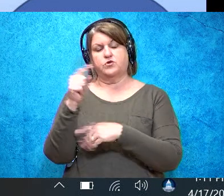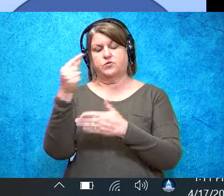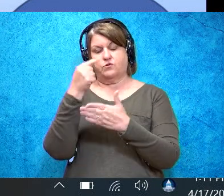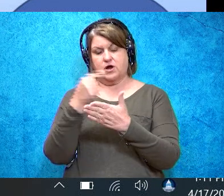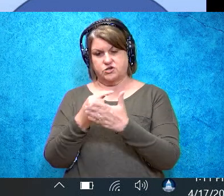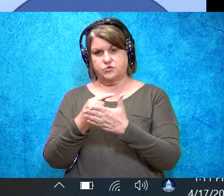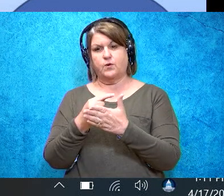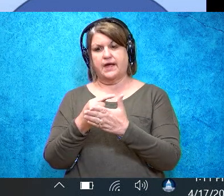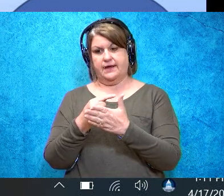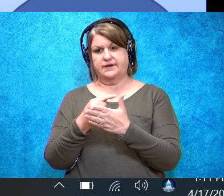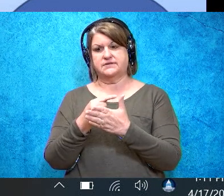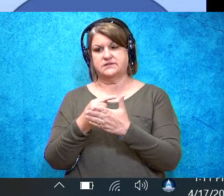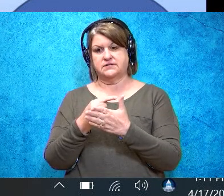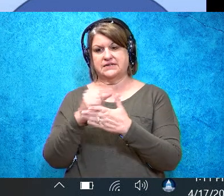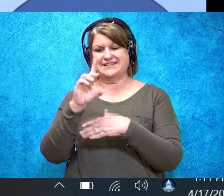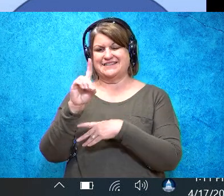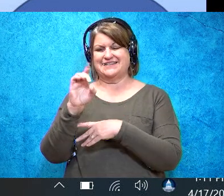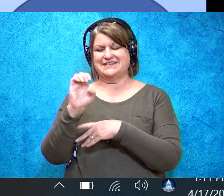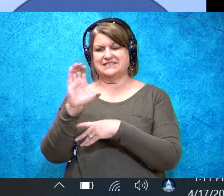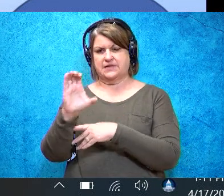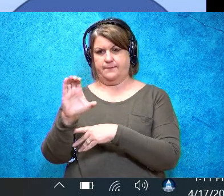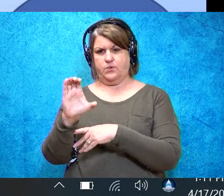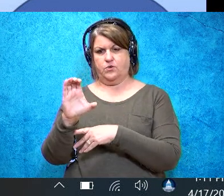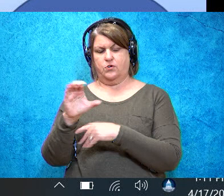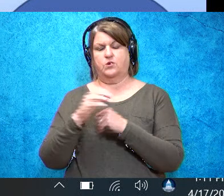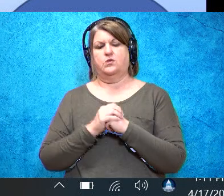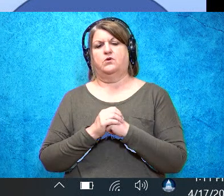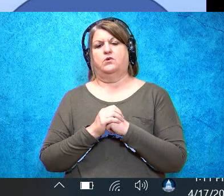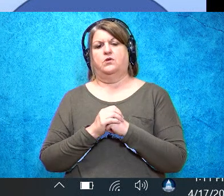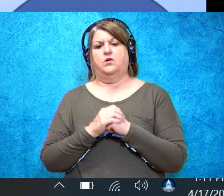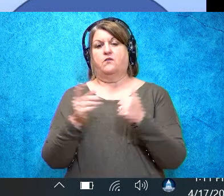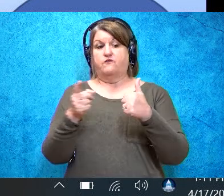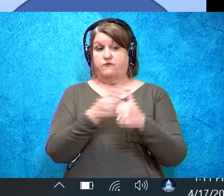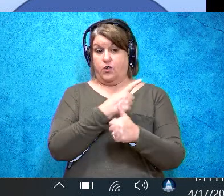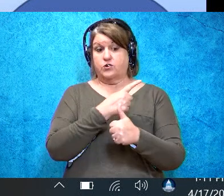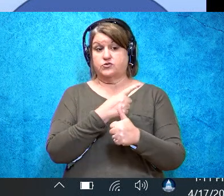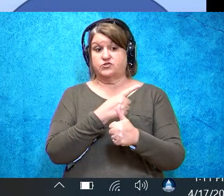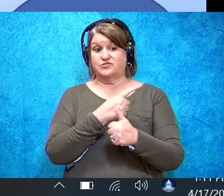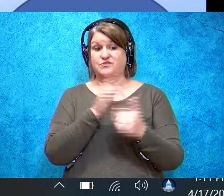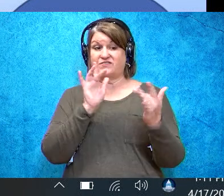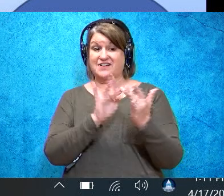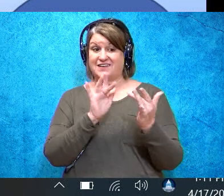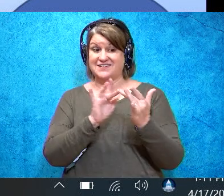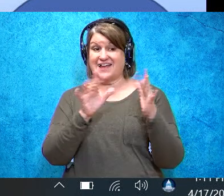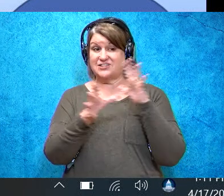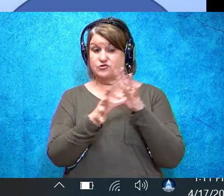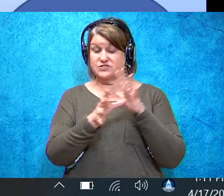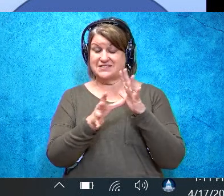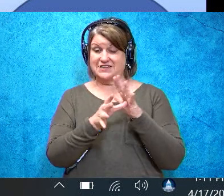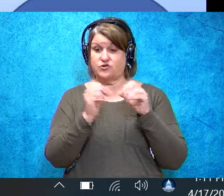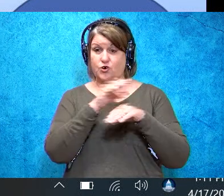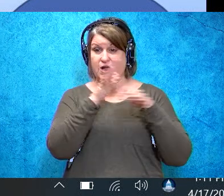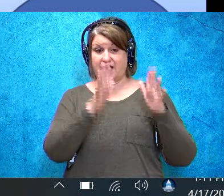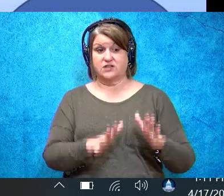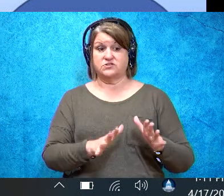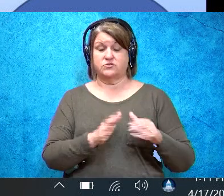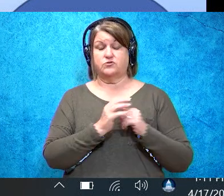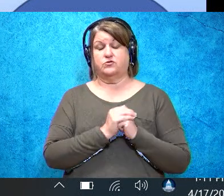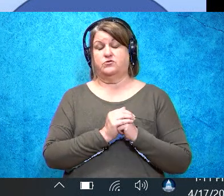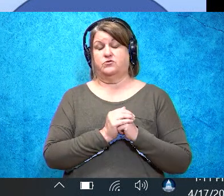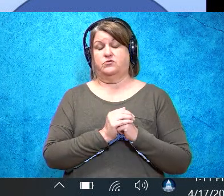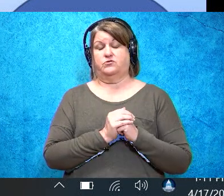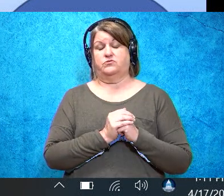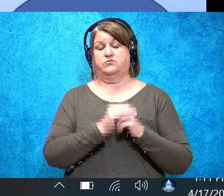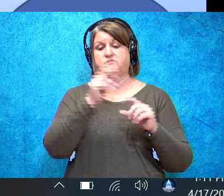the senior year. First, you have to check with your senior counselor for deadlines in which to submit an